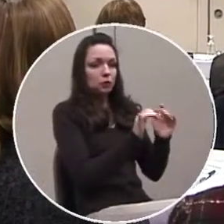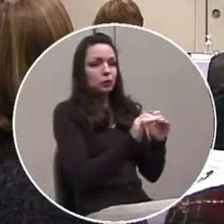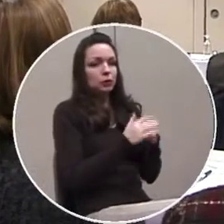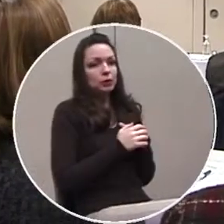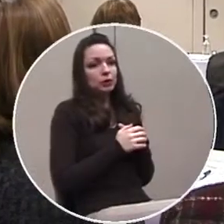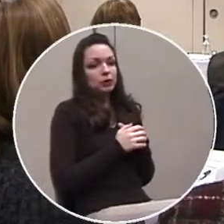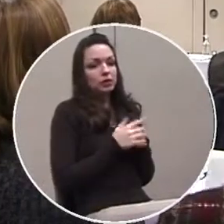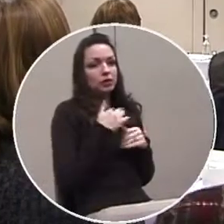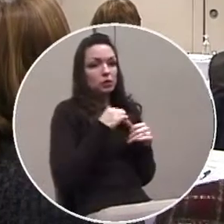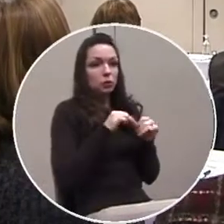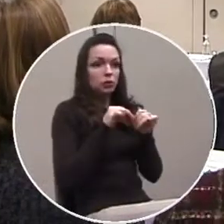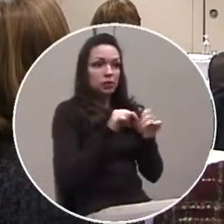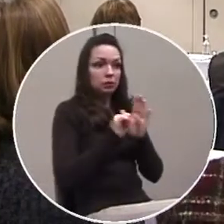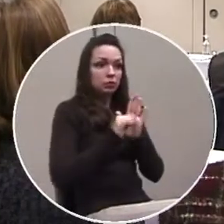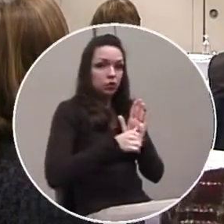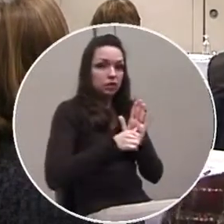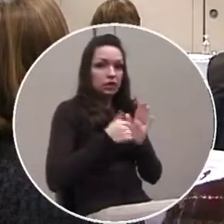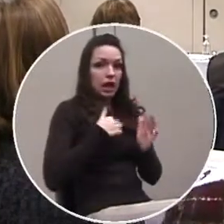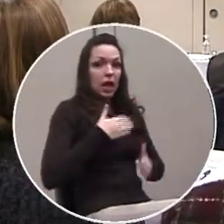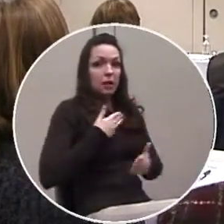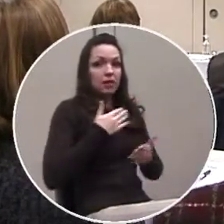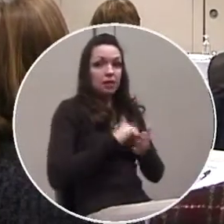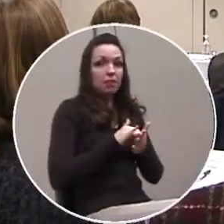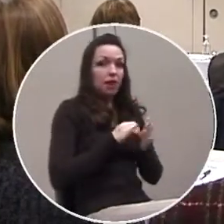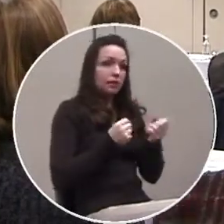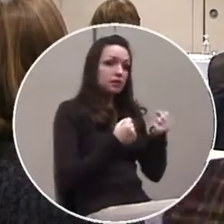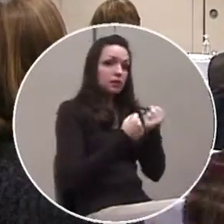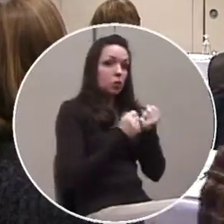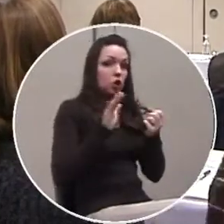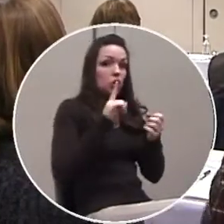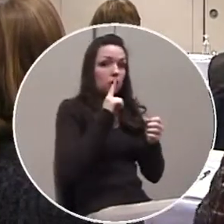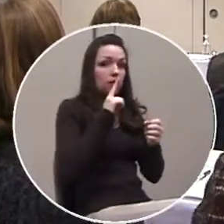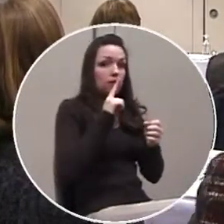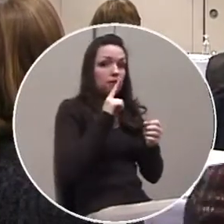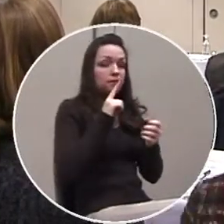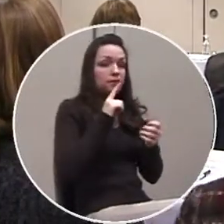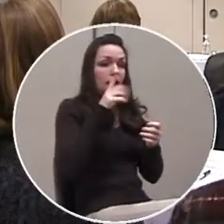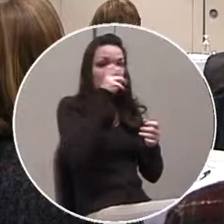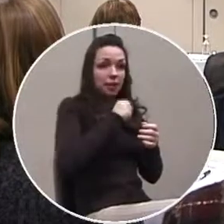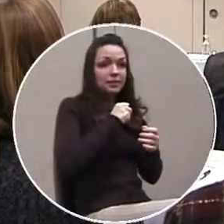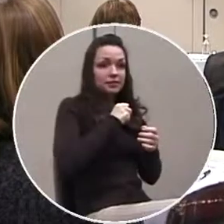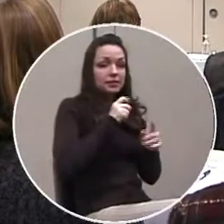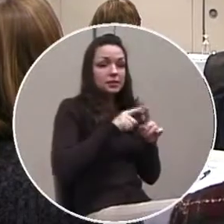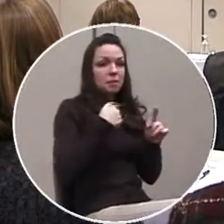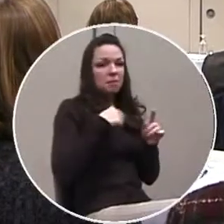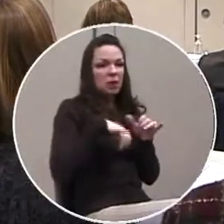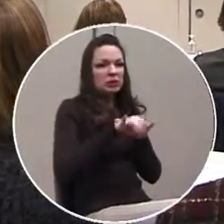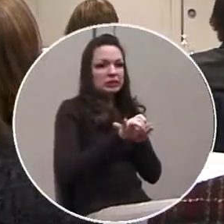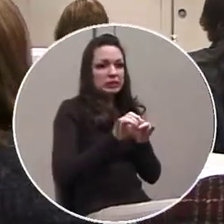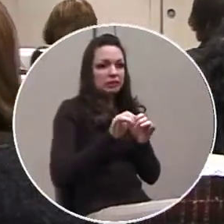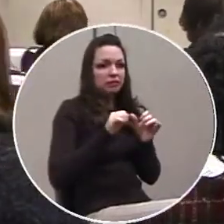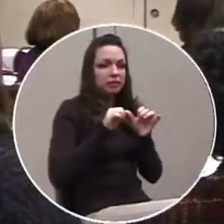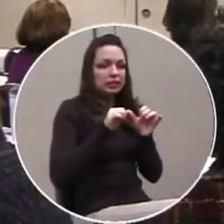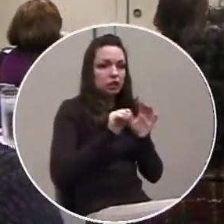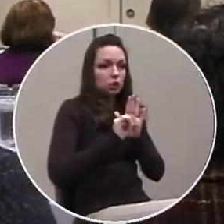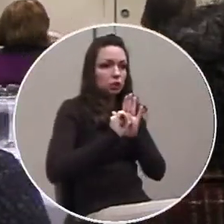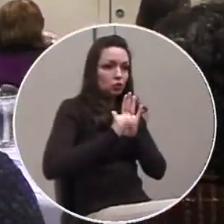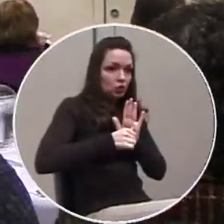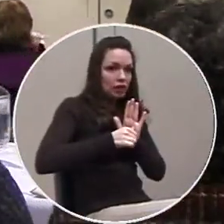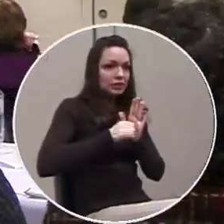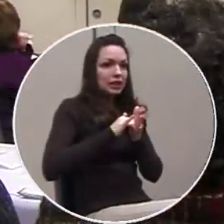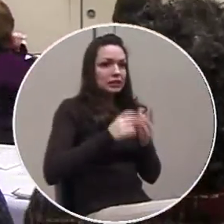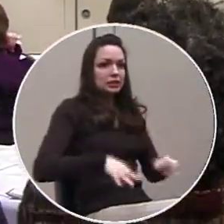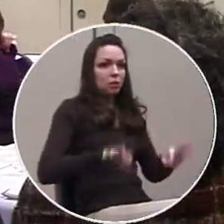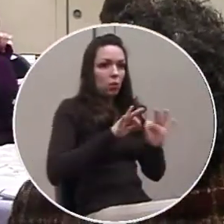and I'm glad that it confirmed or supported your hypothesis, but I'm also going to keep stressing, particularly as we talk today